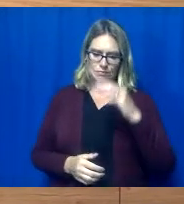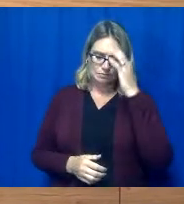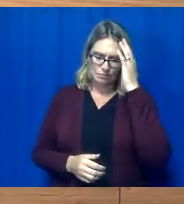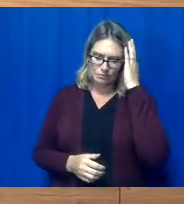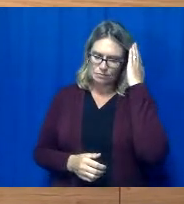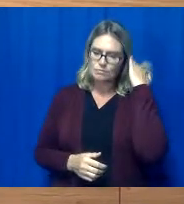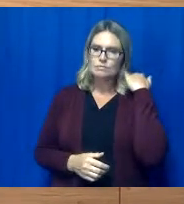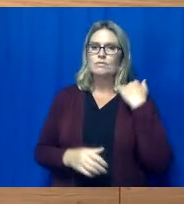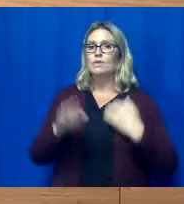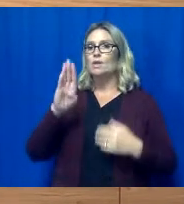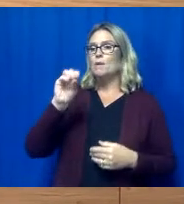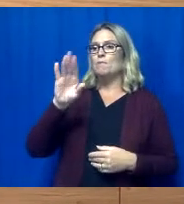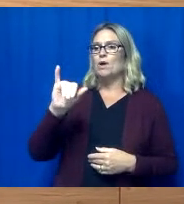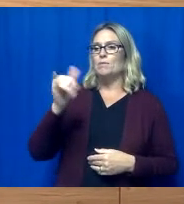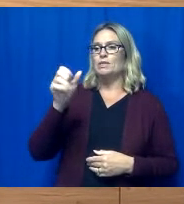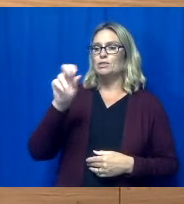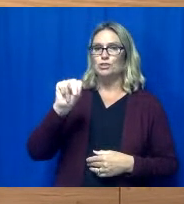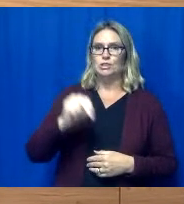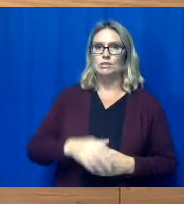Bobby Jean.